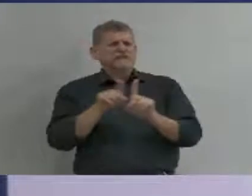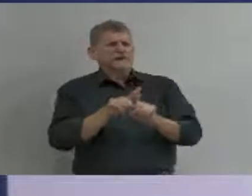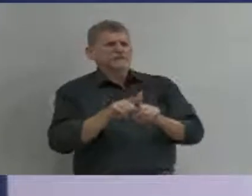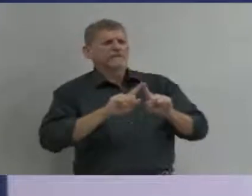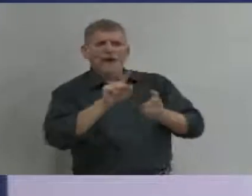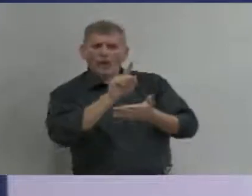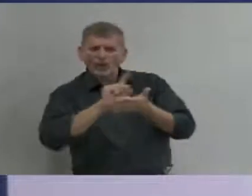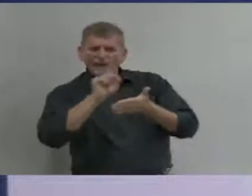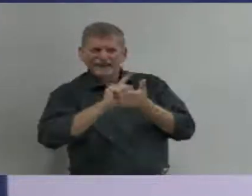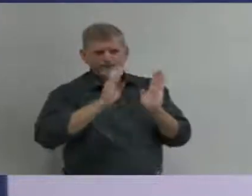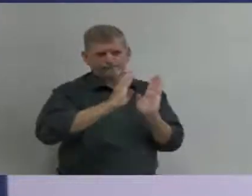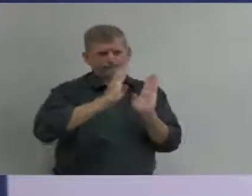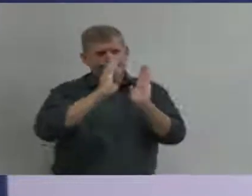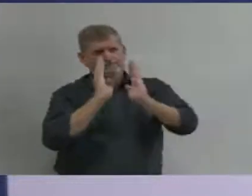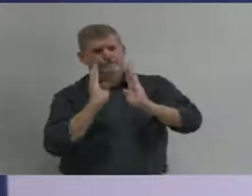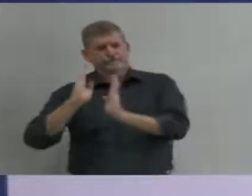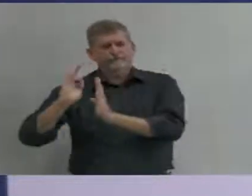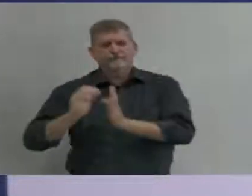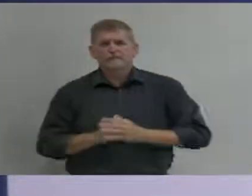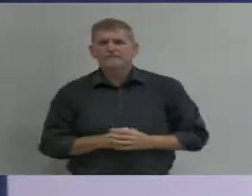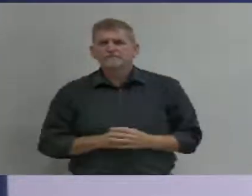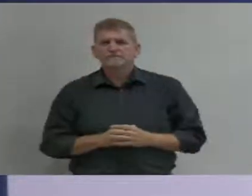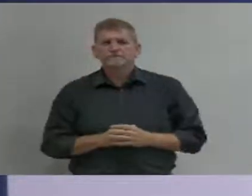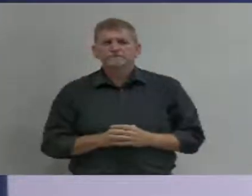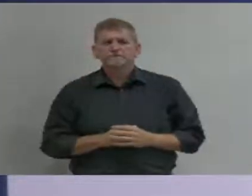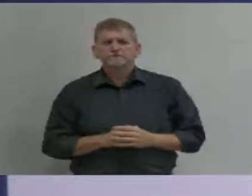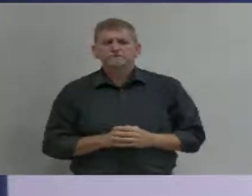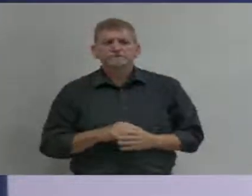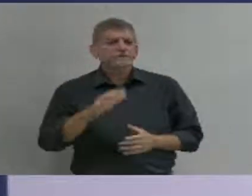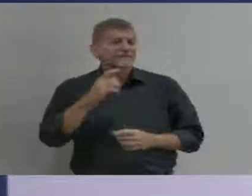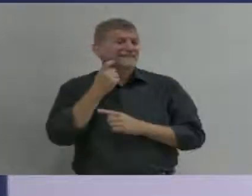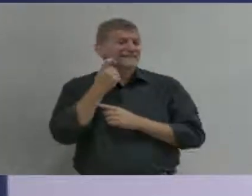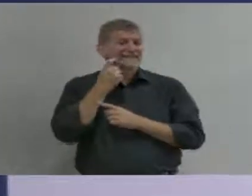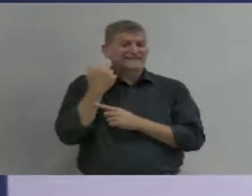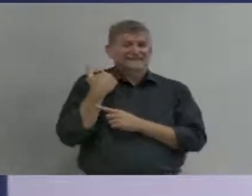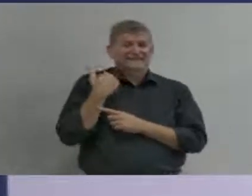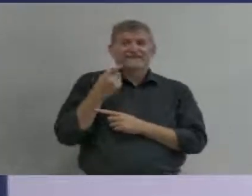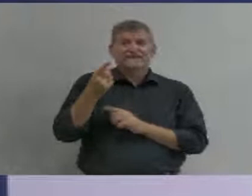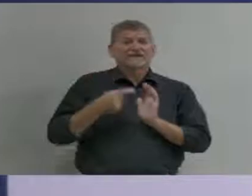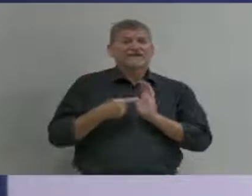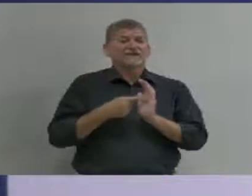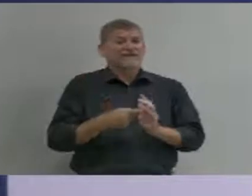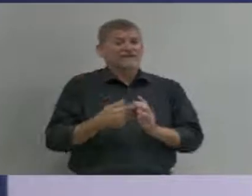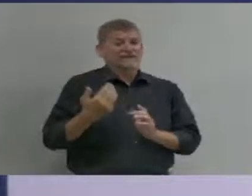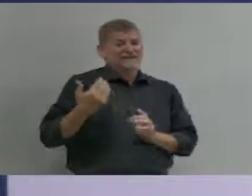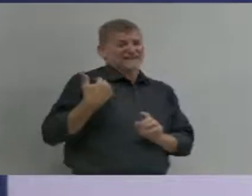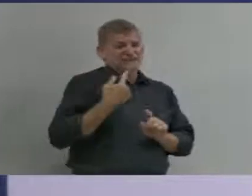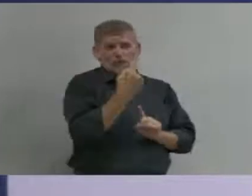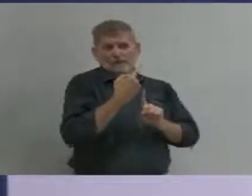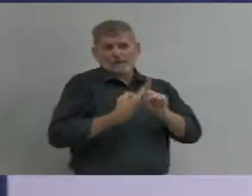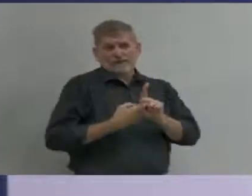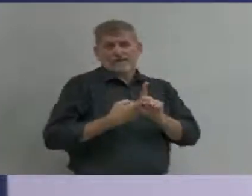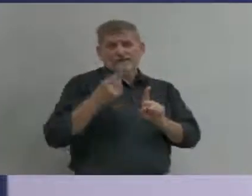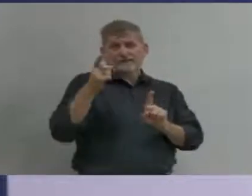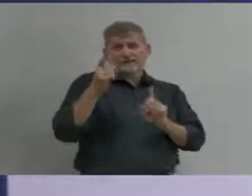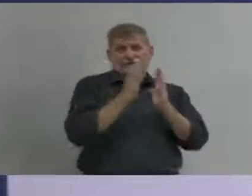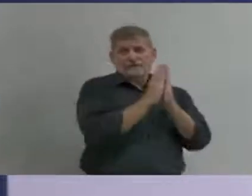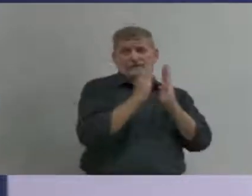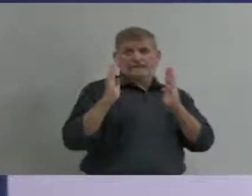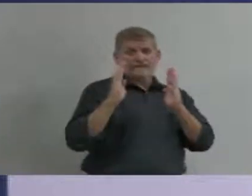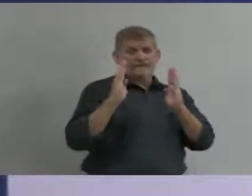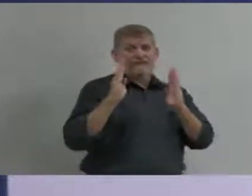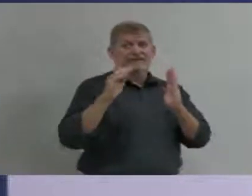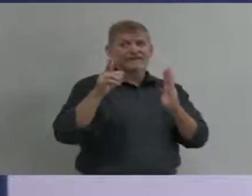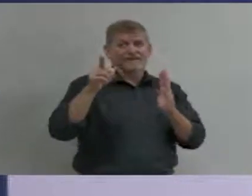so to our highest number, which is where it's at currently, 31.6 new cases on average per